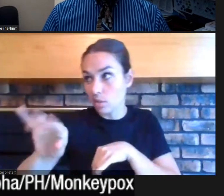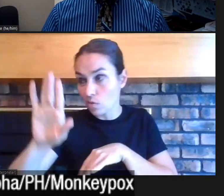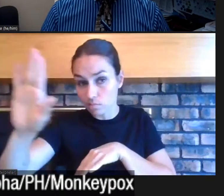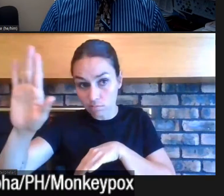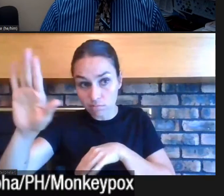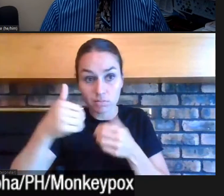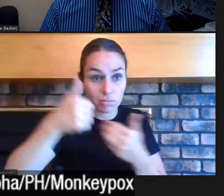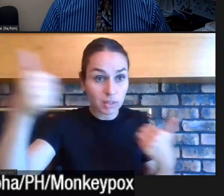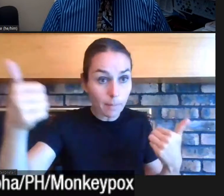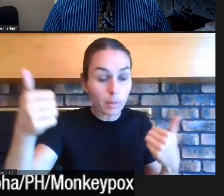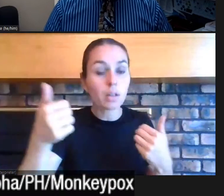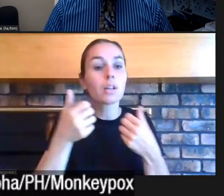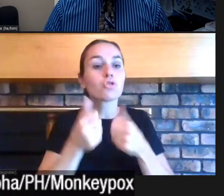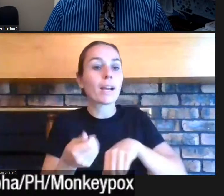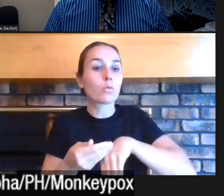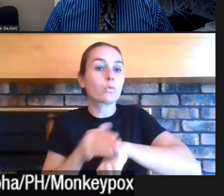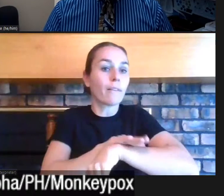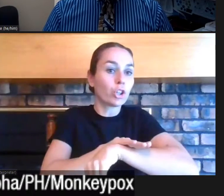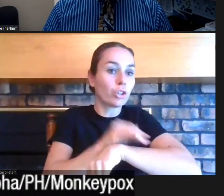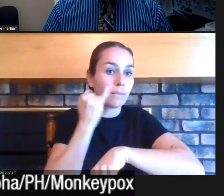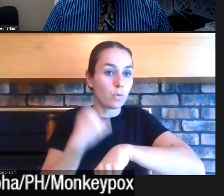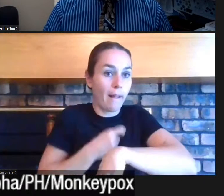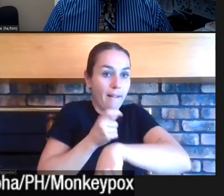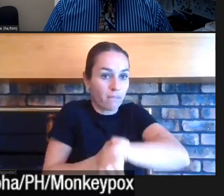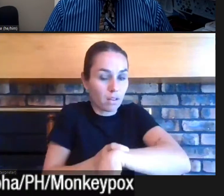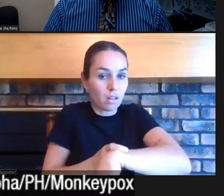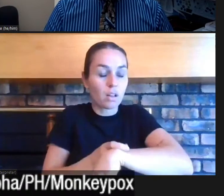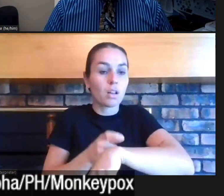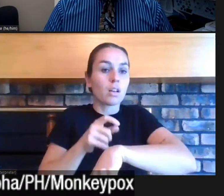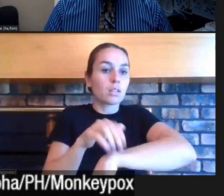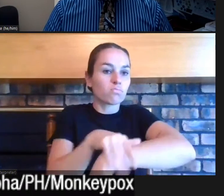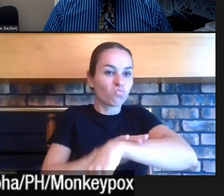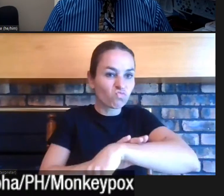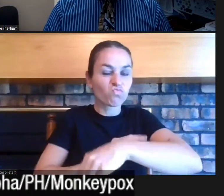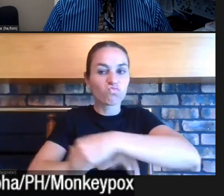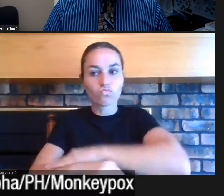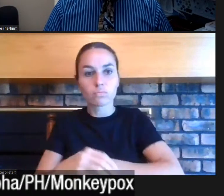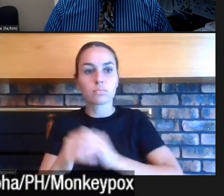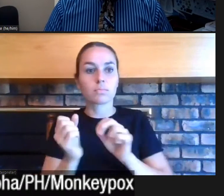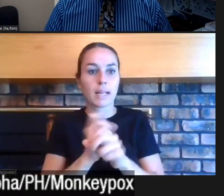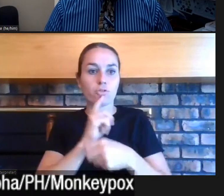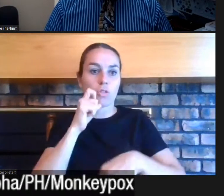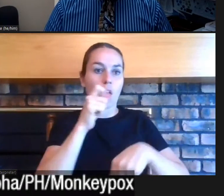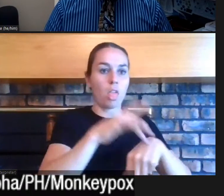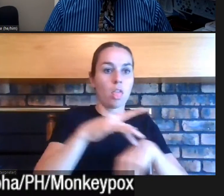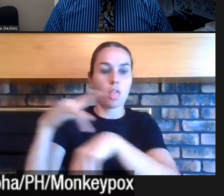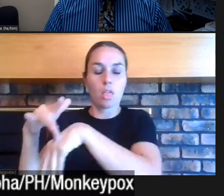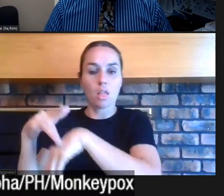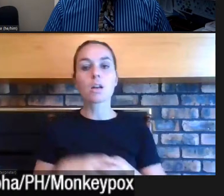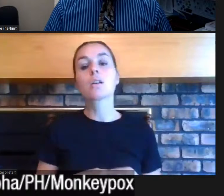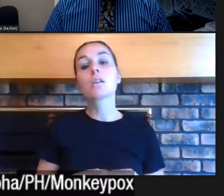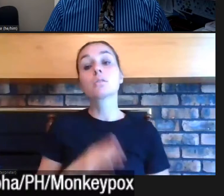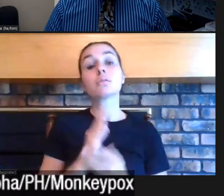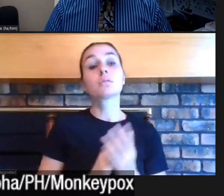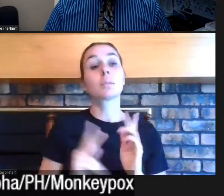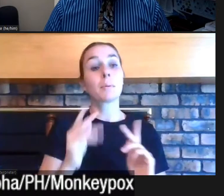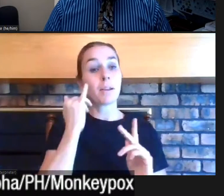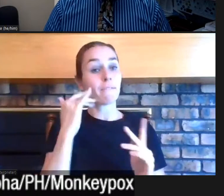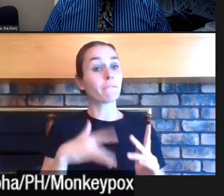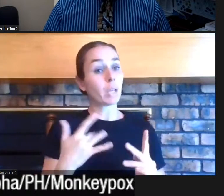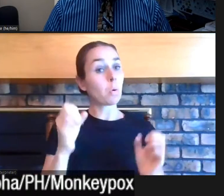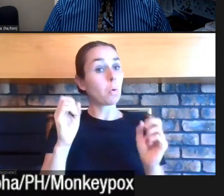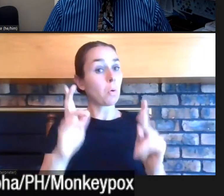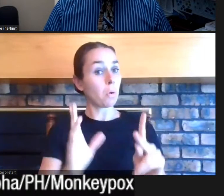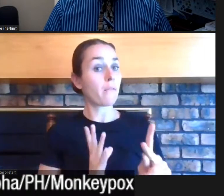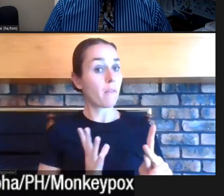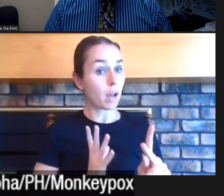much as possible for when you are in shared spaces in the household with others. Some individuals, if they're feeling okay, have the luxury,